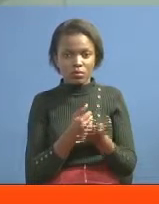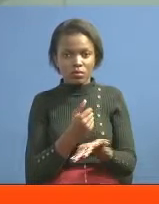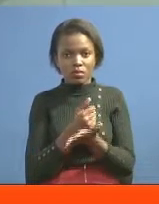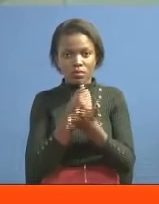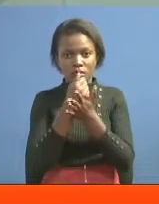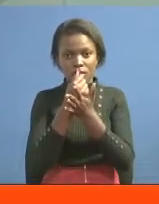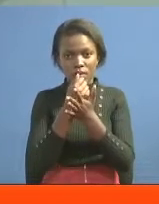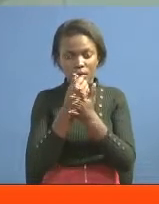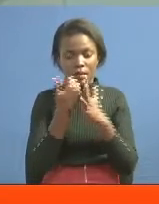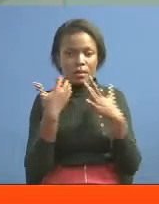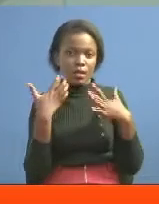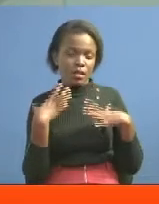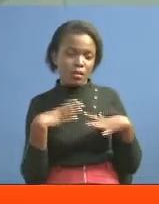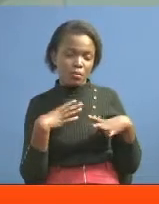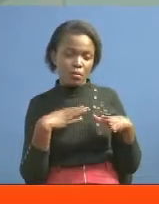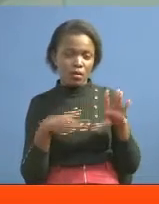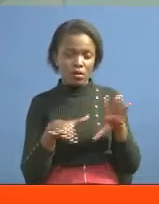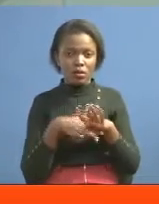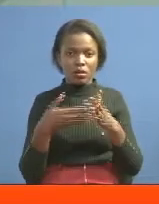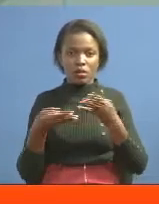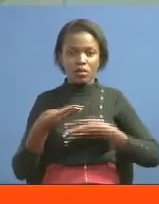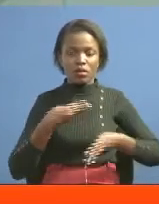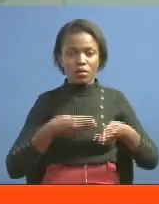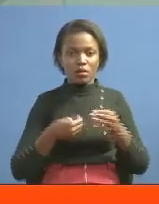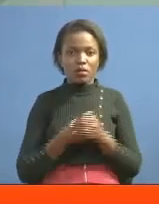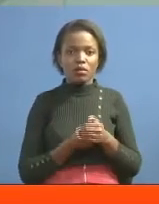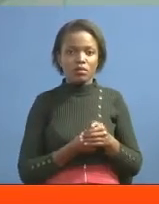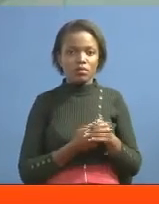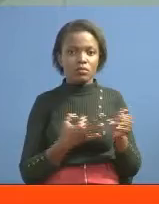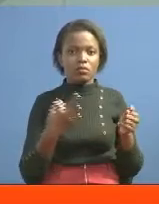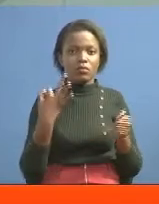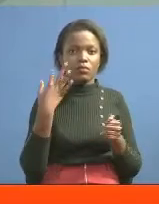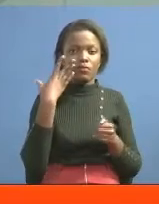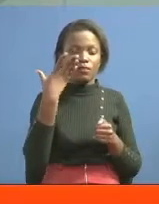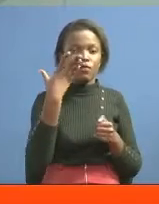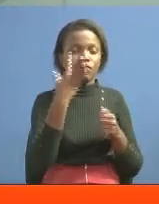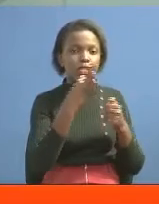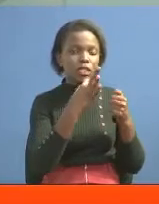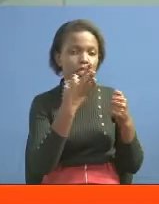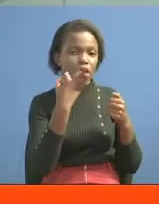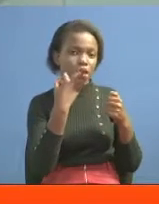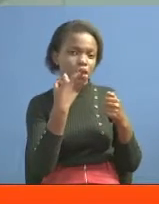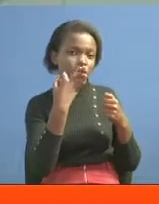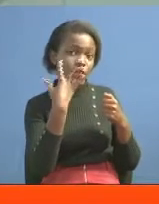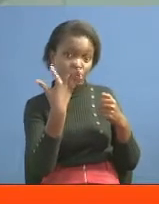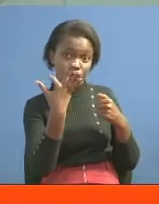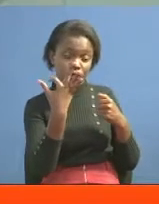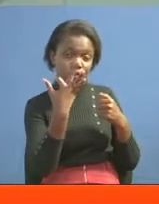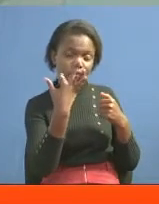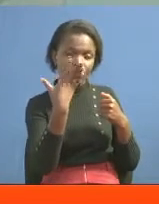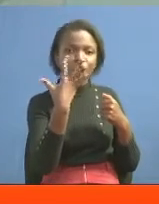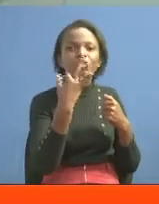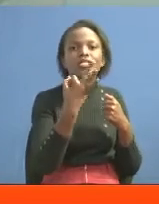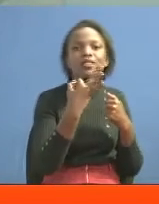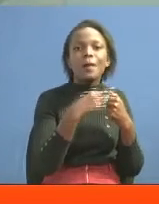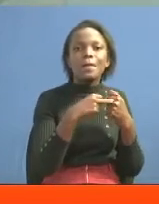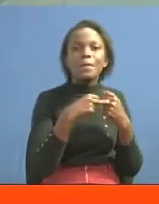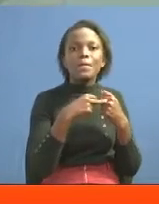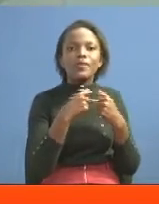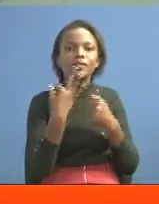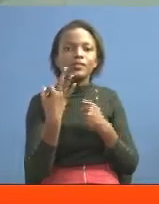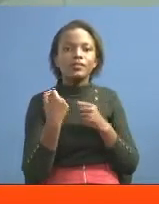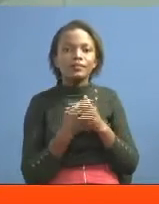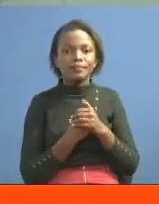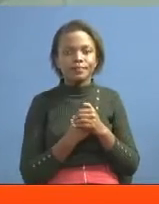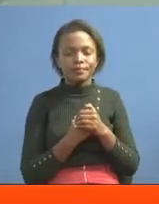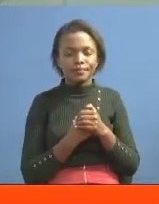businesses. And at that time, I think they gave a stimulus package of 53.7 billion for businesses and individuals. And this was